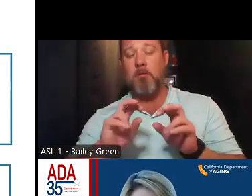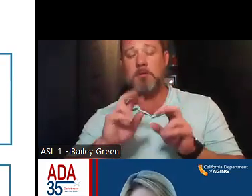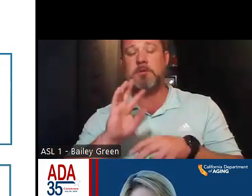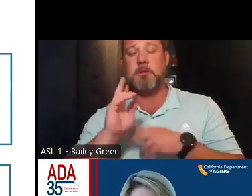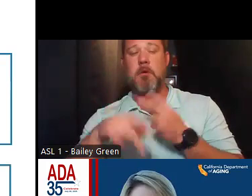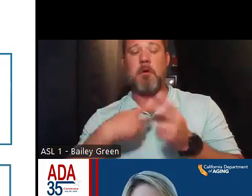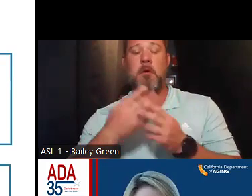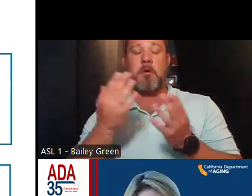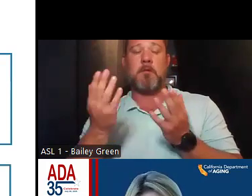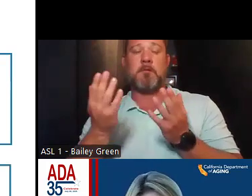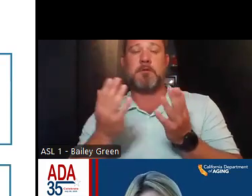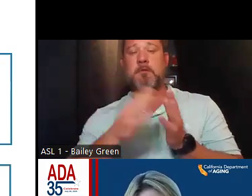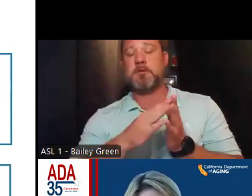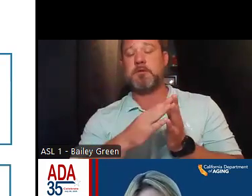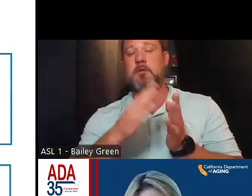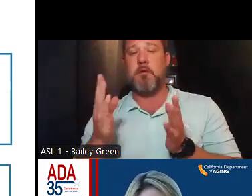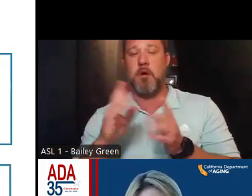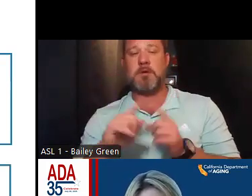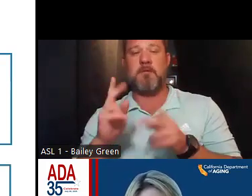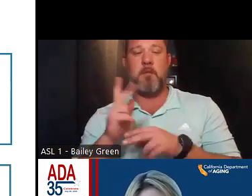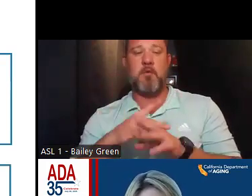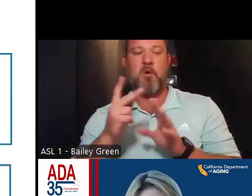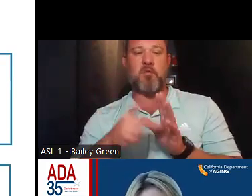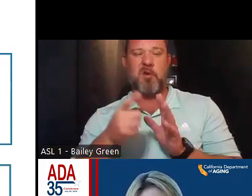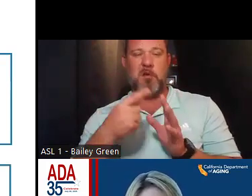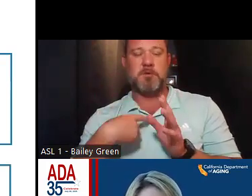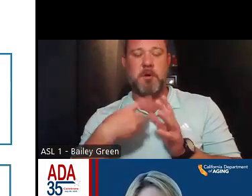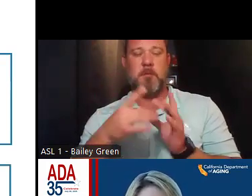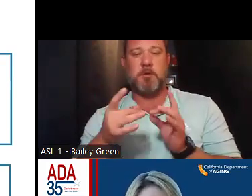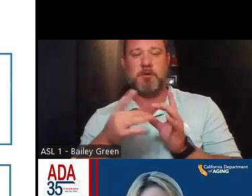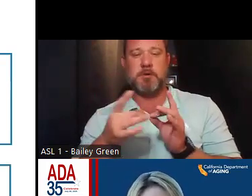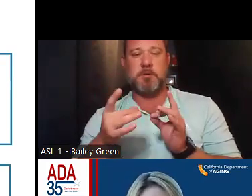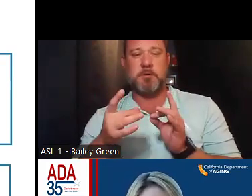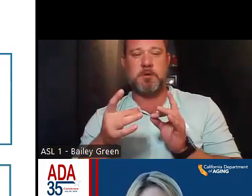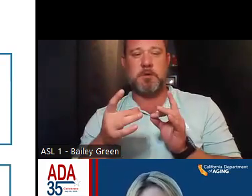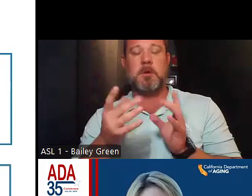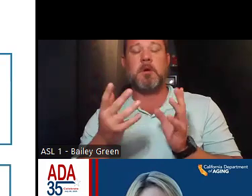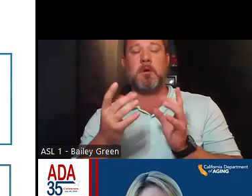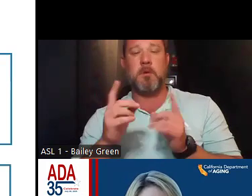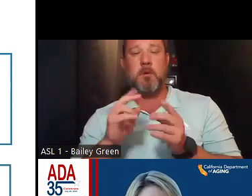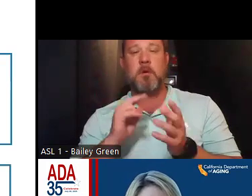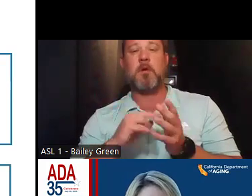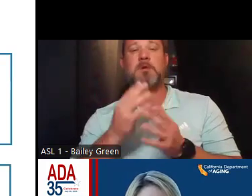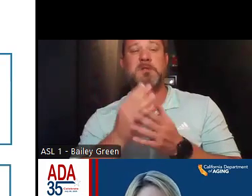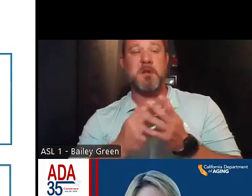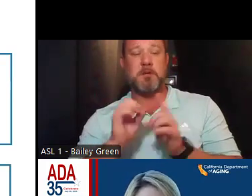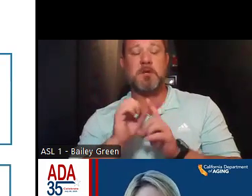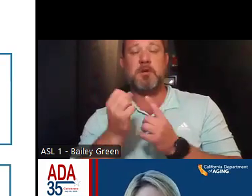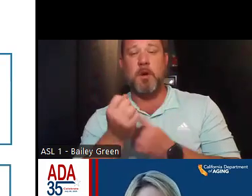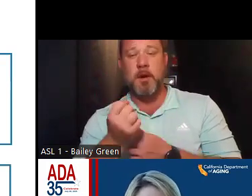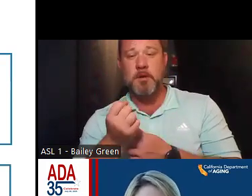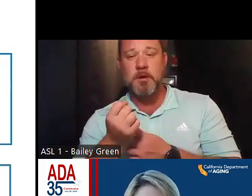of services across the different programs that I just outlined. I do want to note that there are some instances